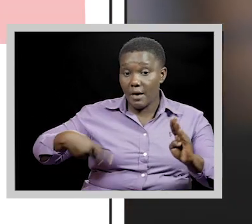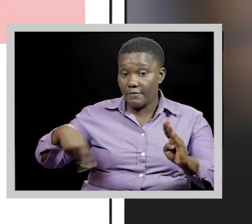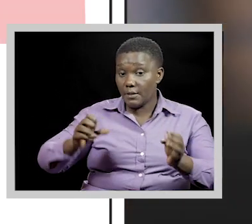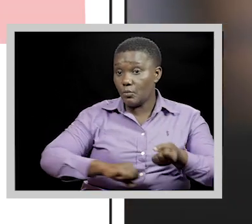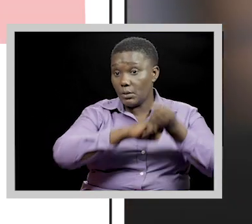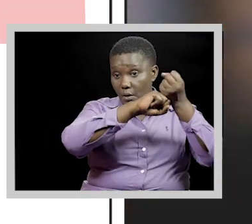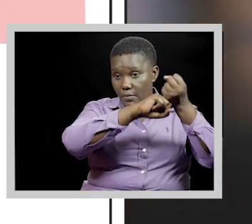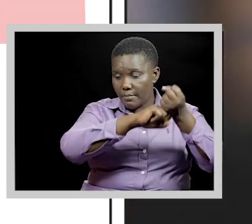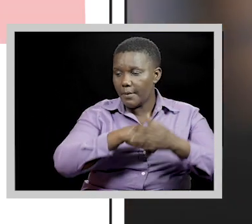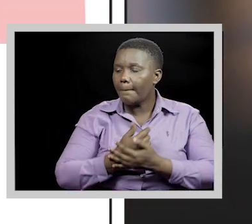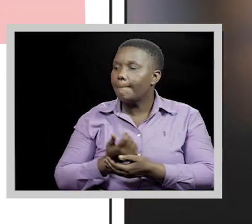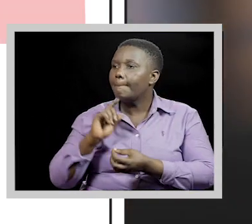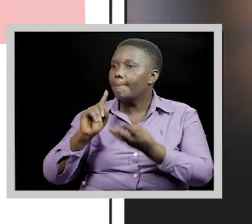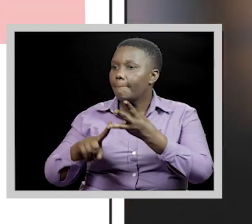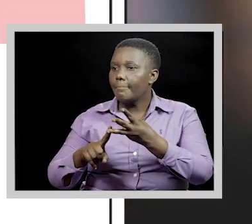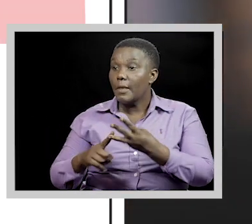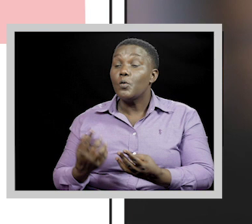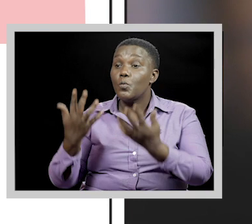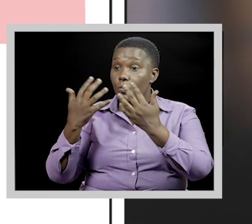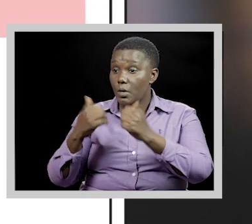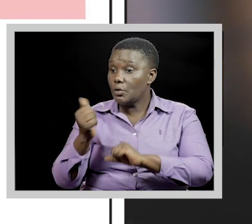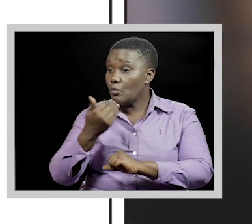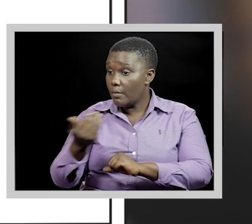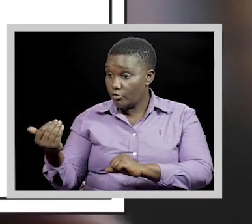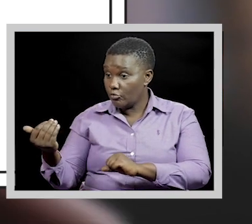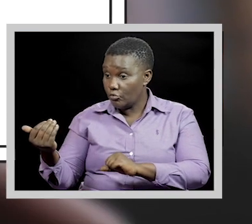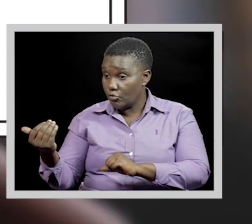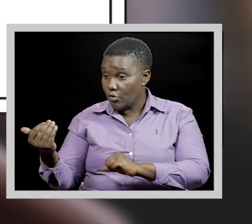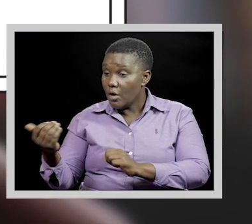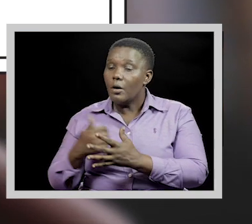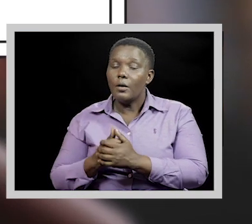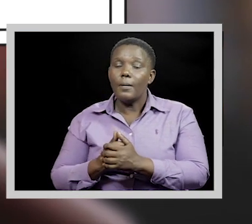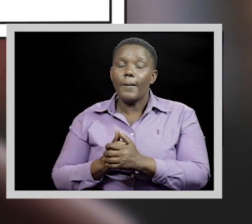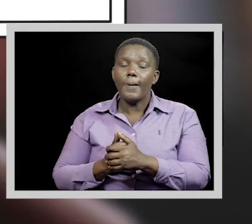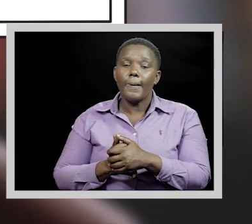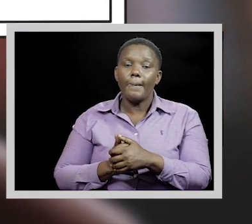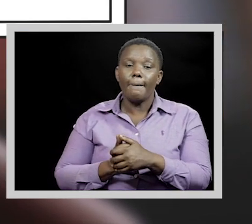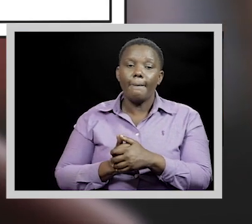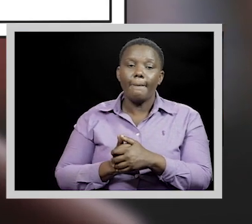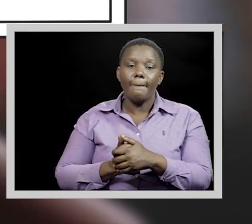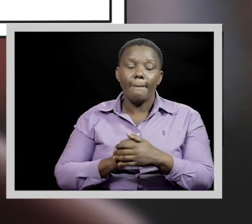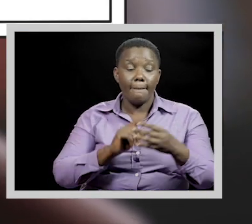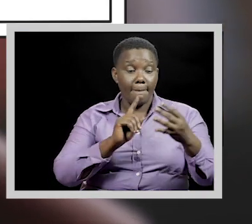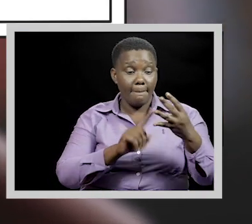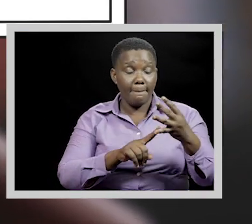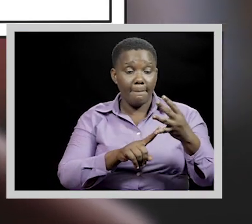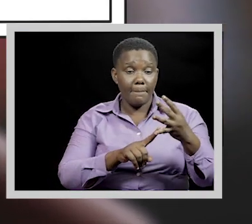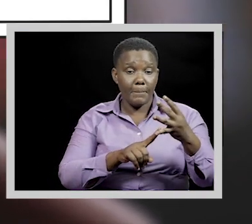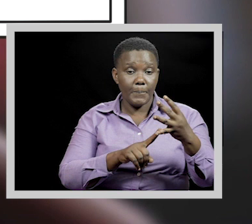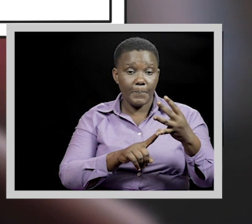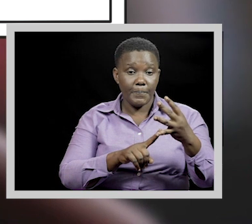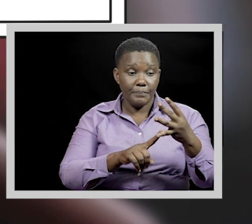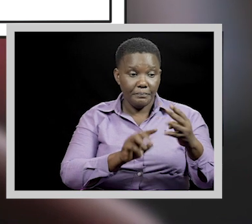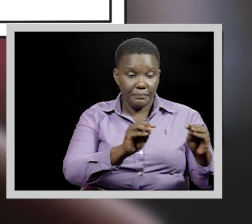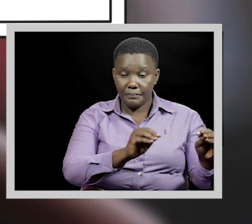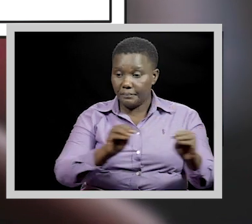C. The culpability of the child and the harm caused. D. That placement